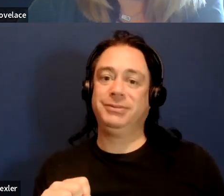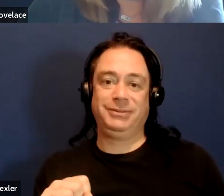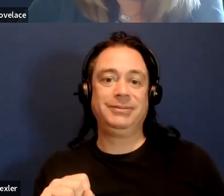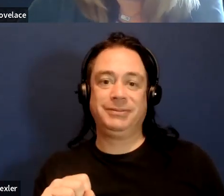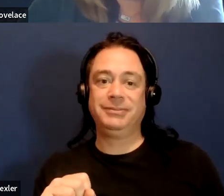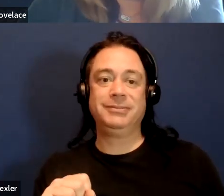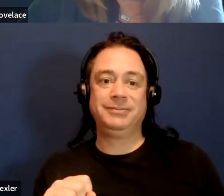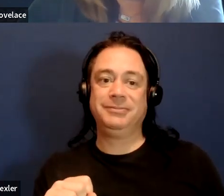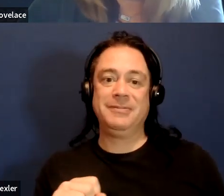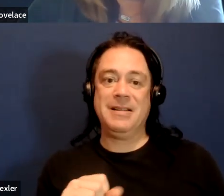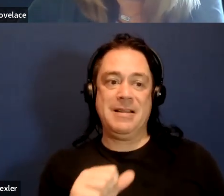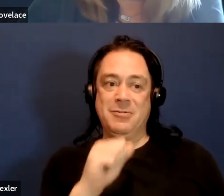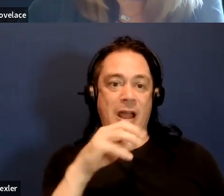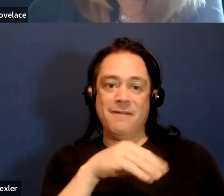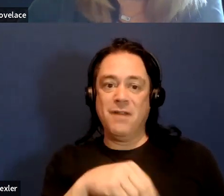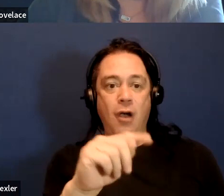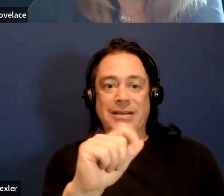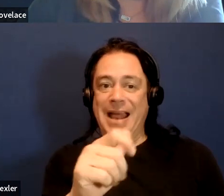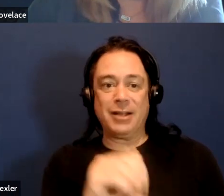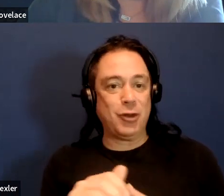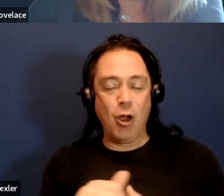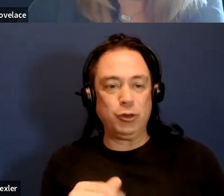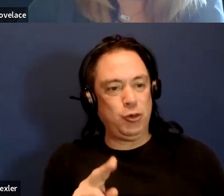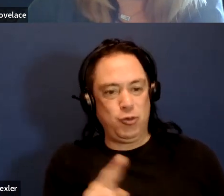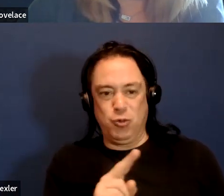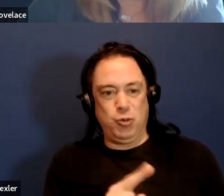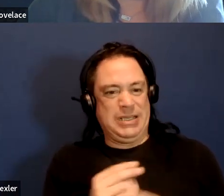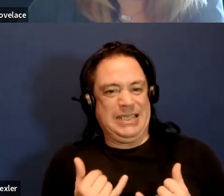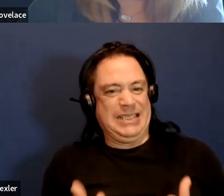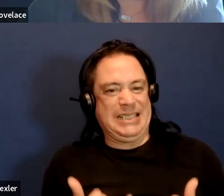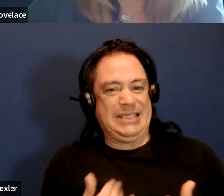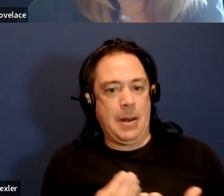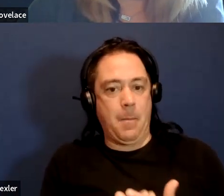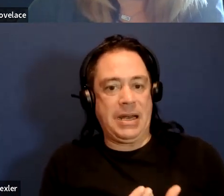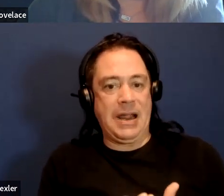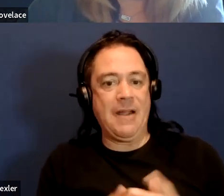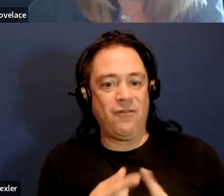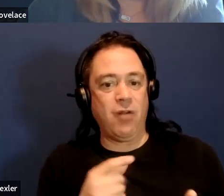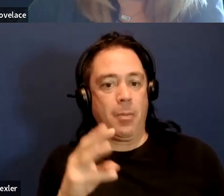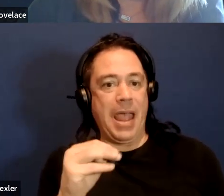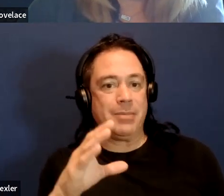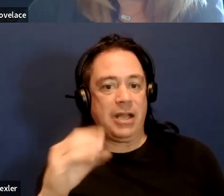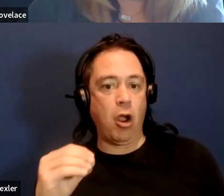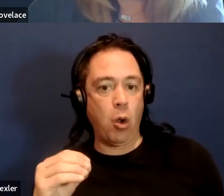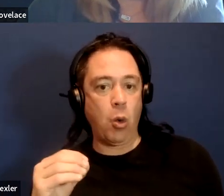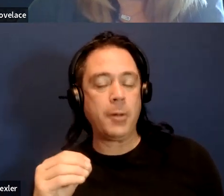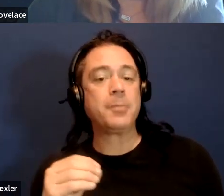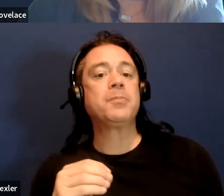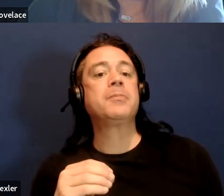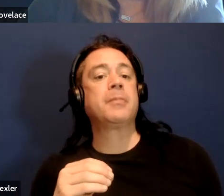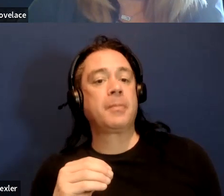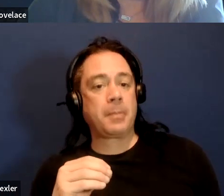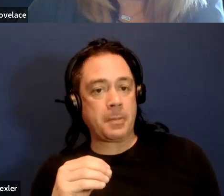not involving tax dollars. It's using existing money from the MCOs, and